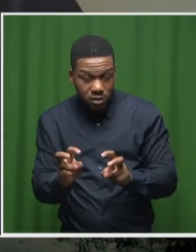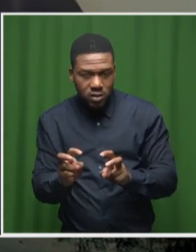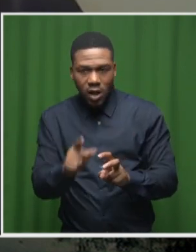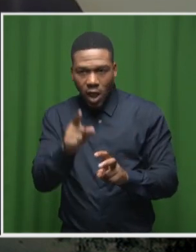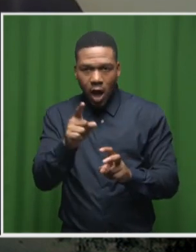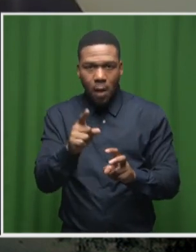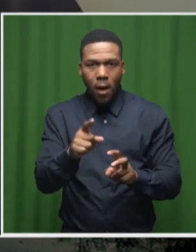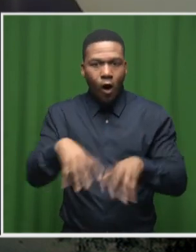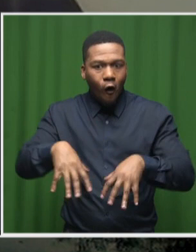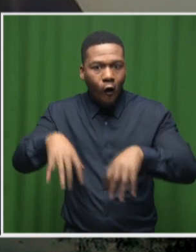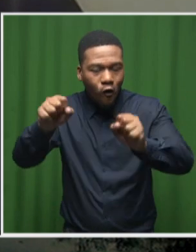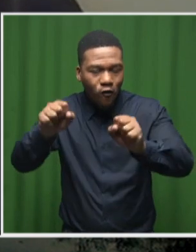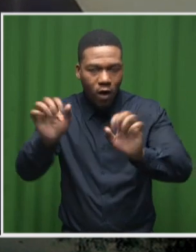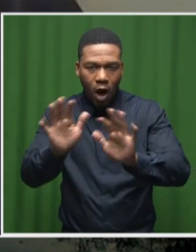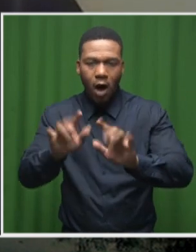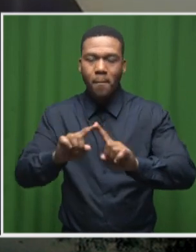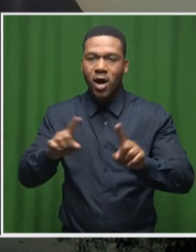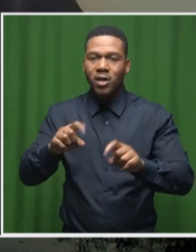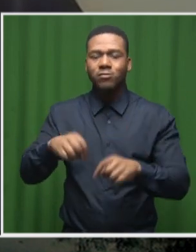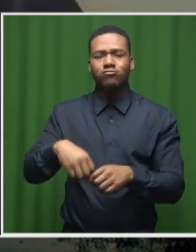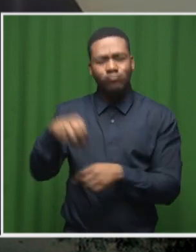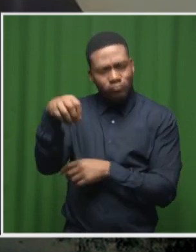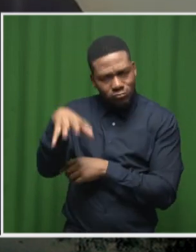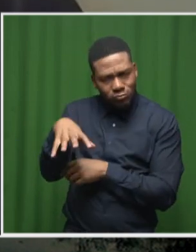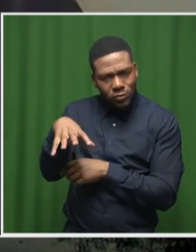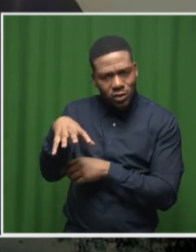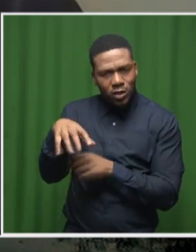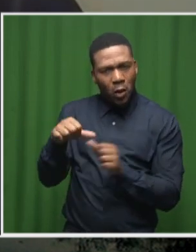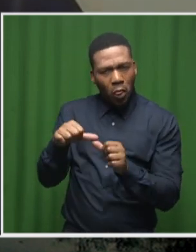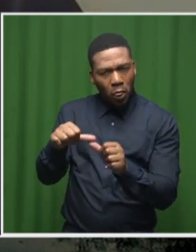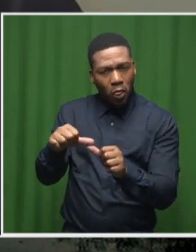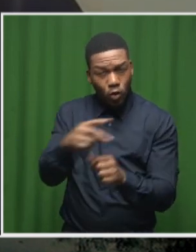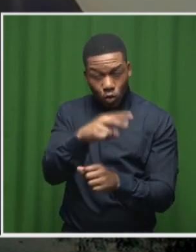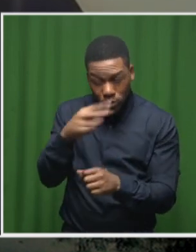are able to ride it out during those times. Have you seen it working?